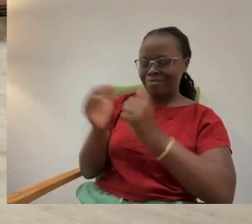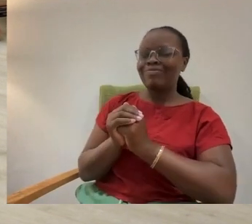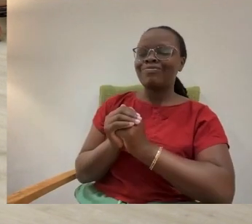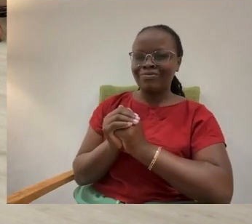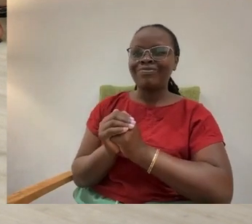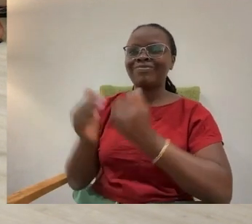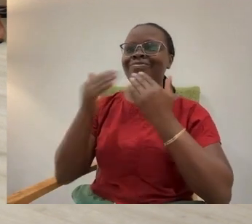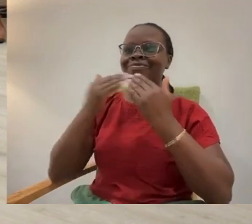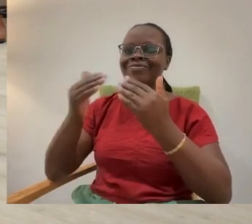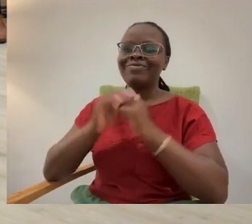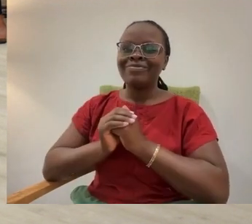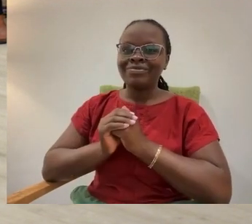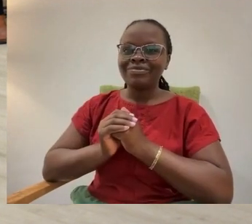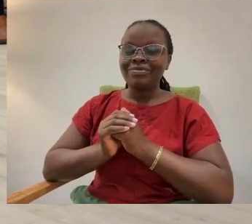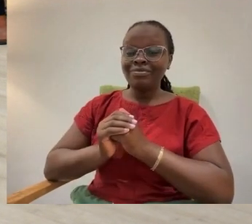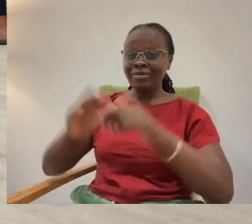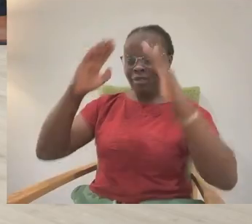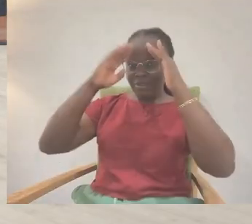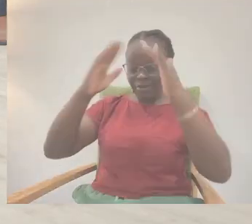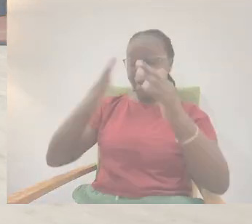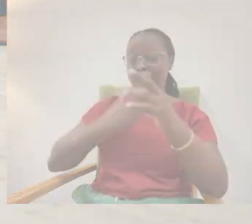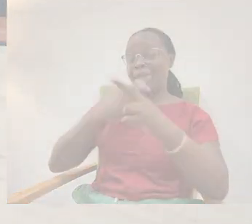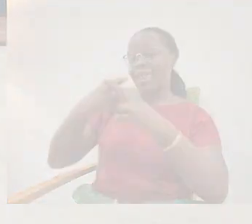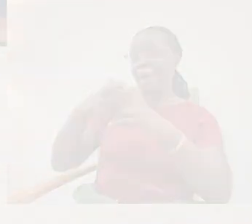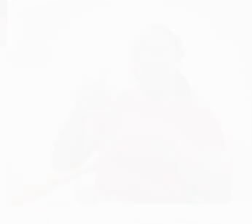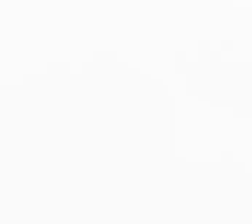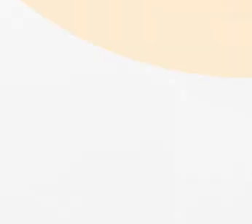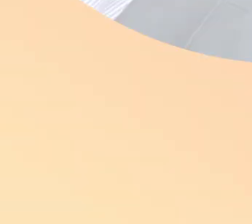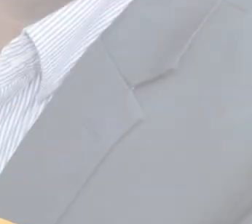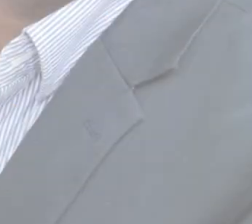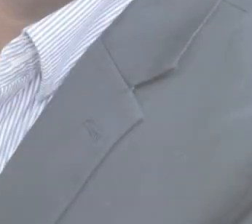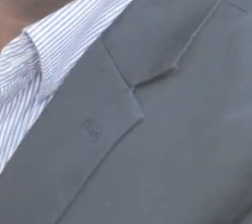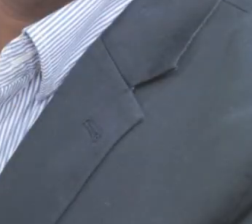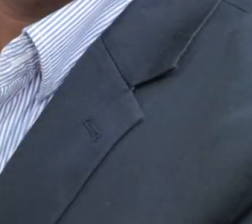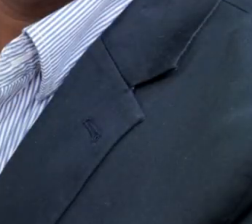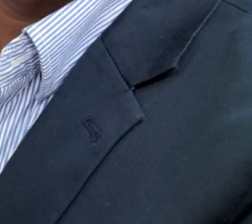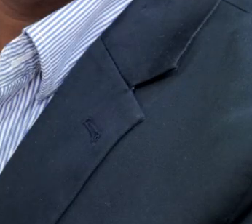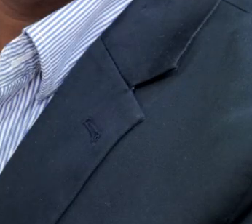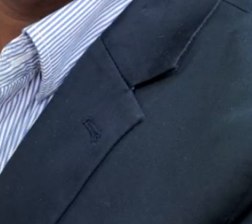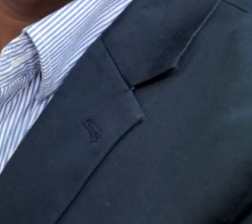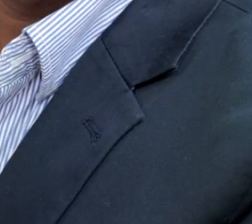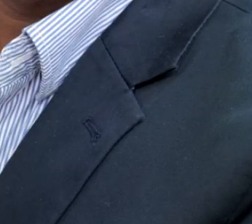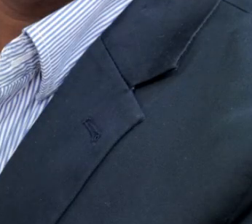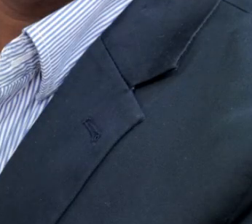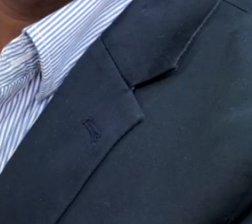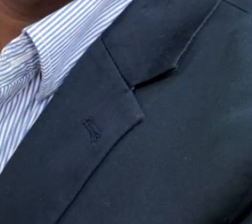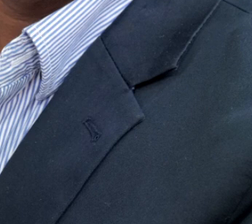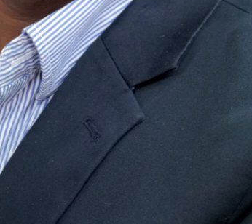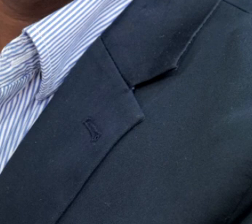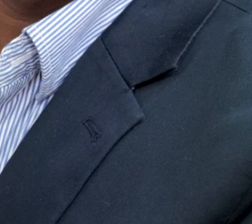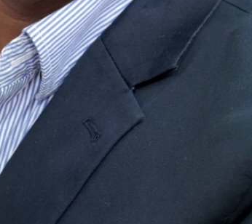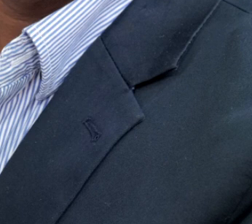Alexia. Hi, my name is Adan. I am the Senior Technical Advisor for the IRC